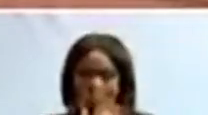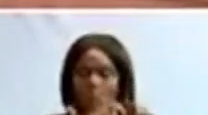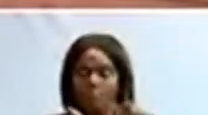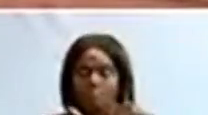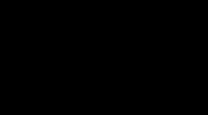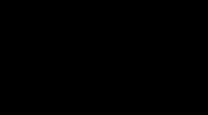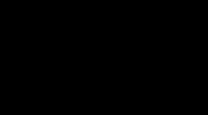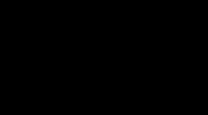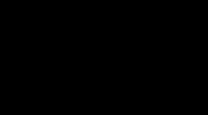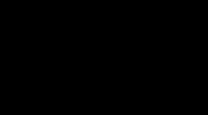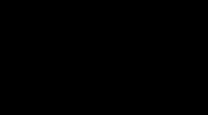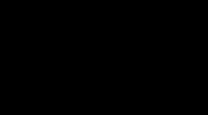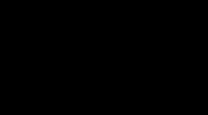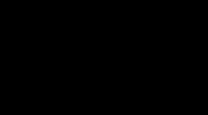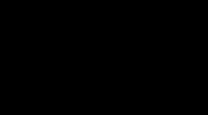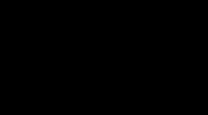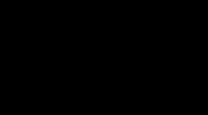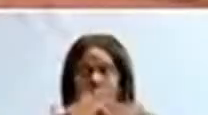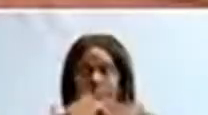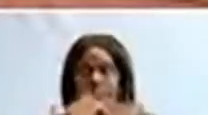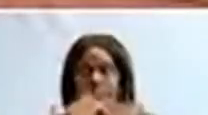Thank you.